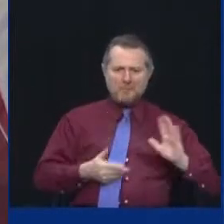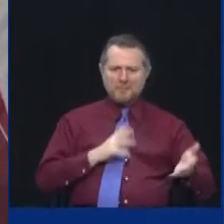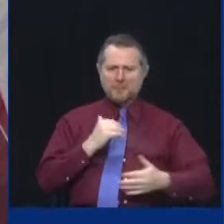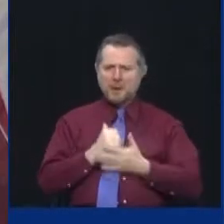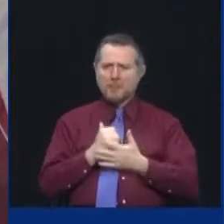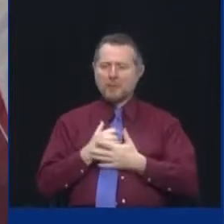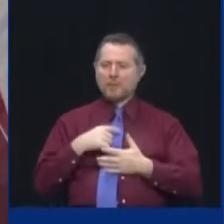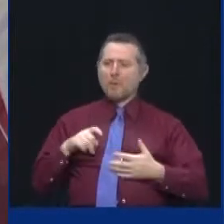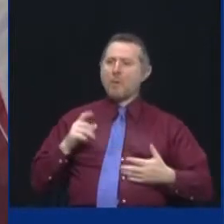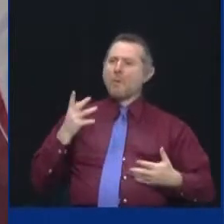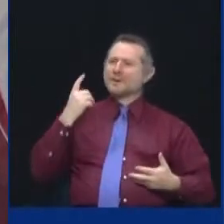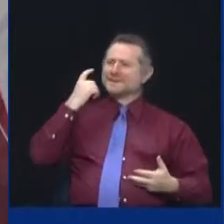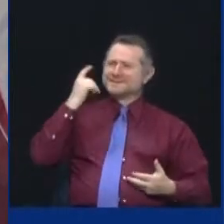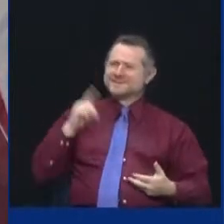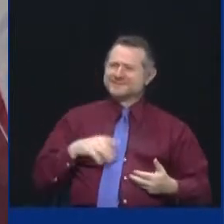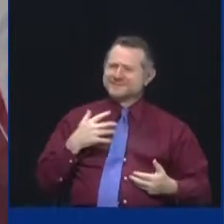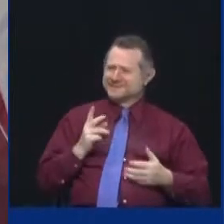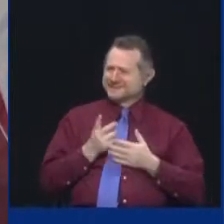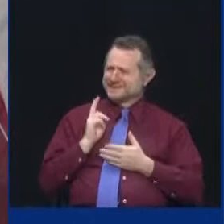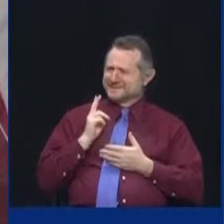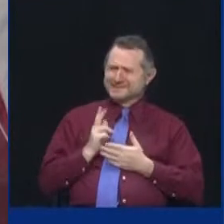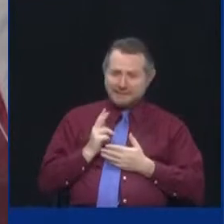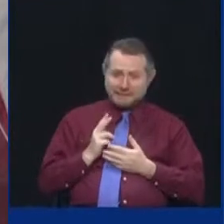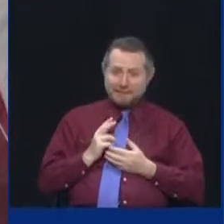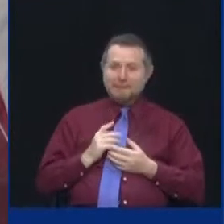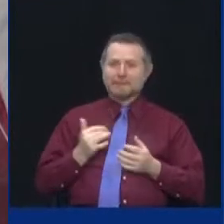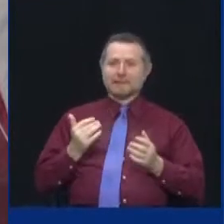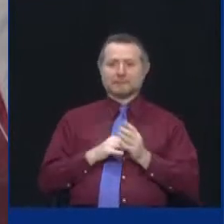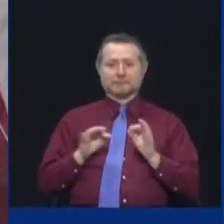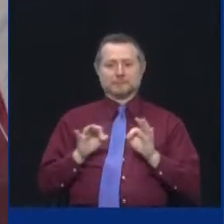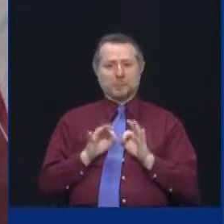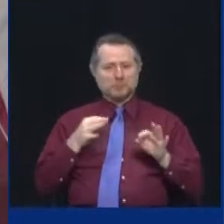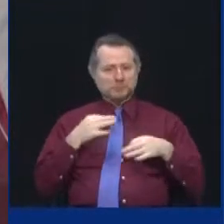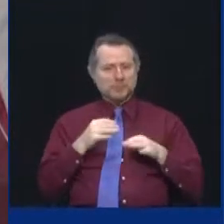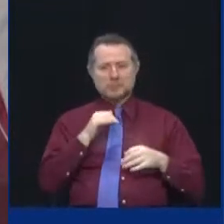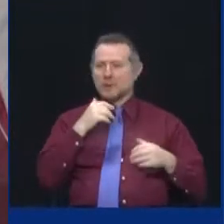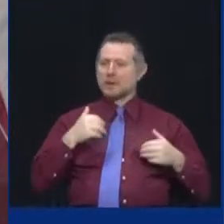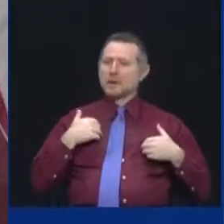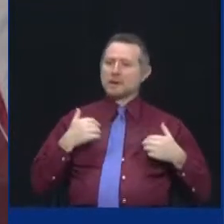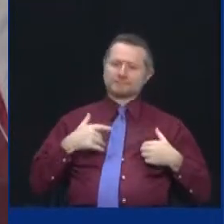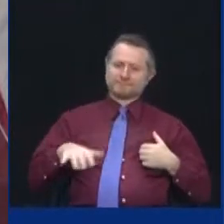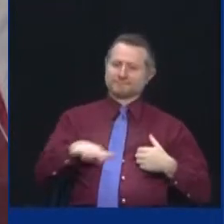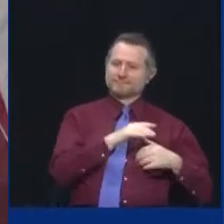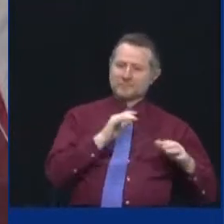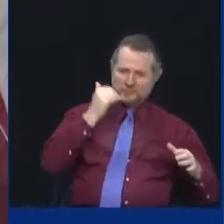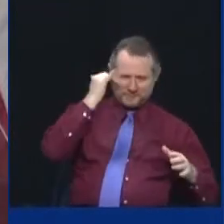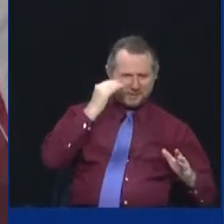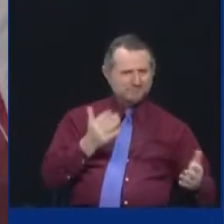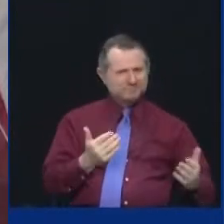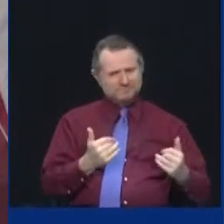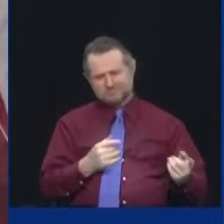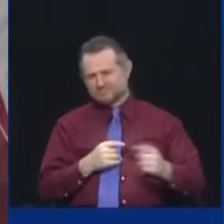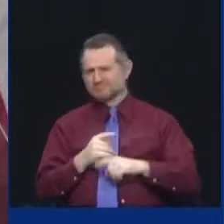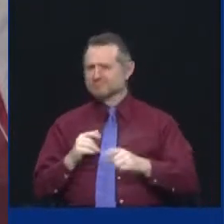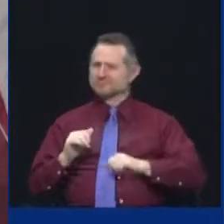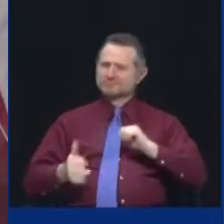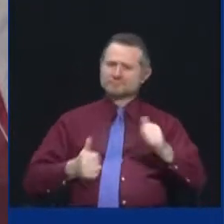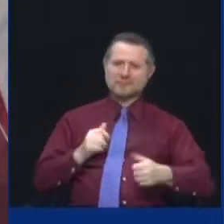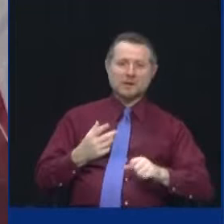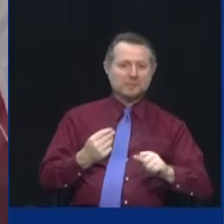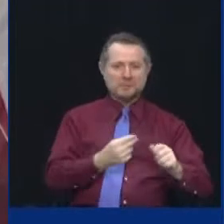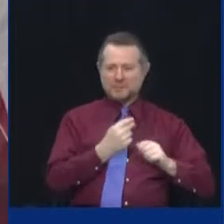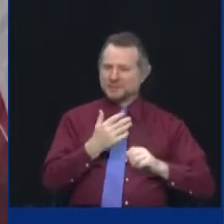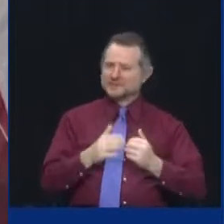weeks ago, making sure youth in our community have easy access to the vaccine. And I want to thank our partners in